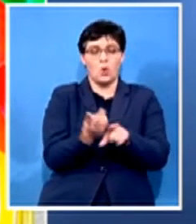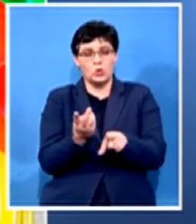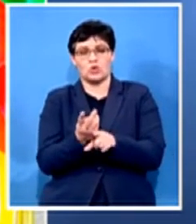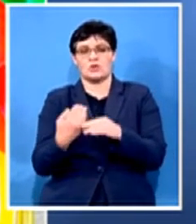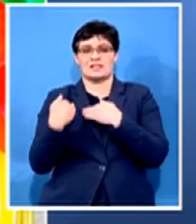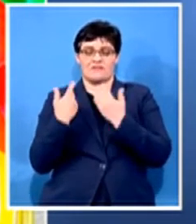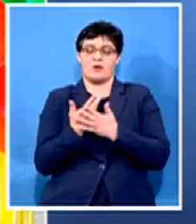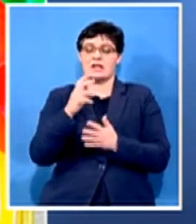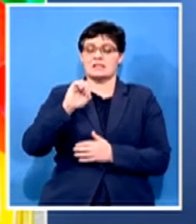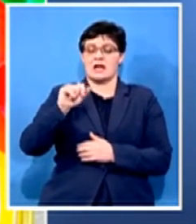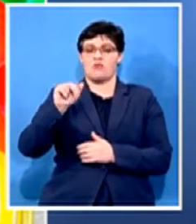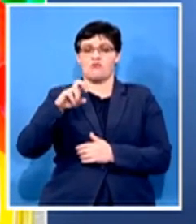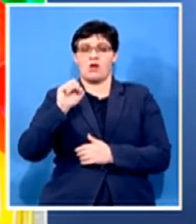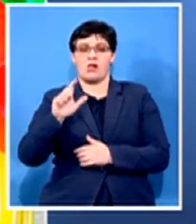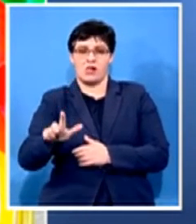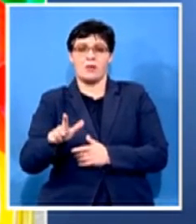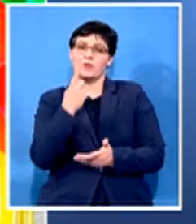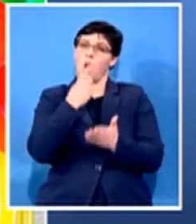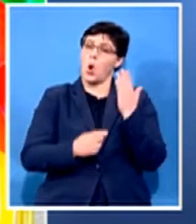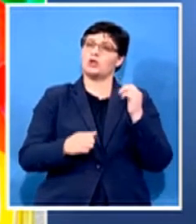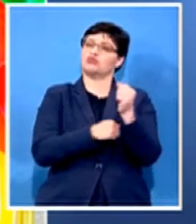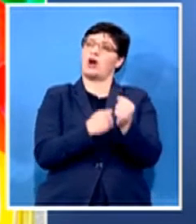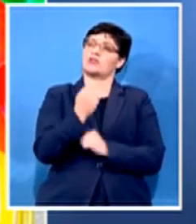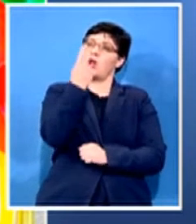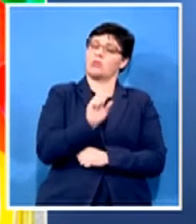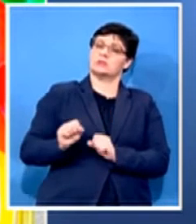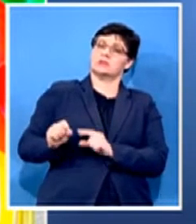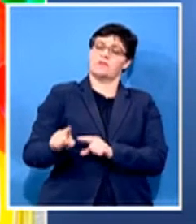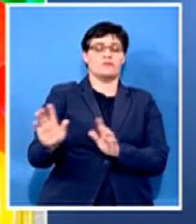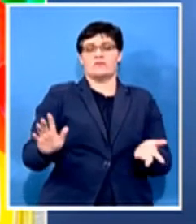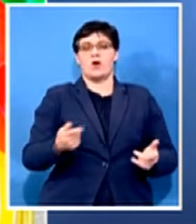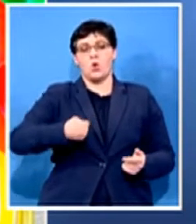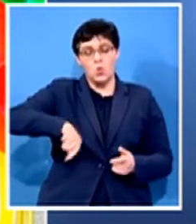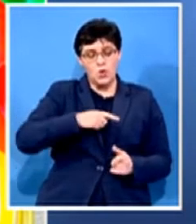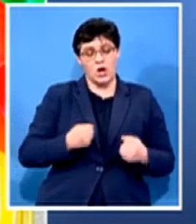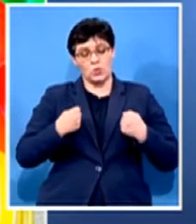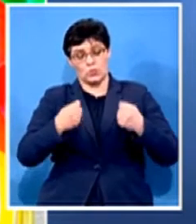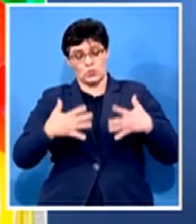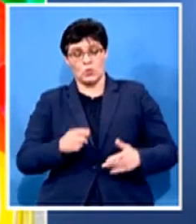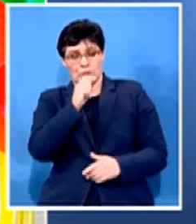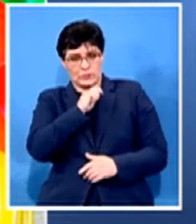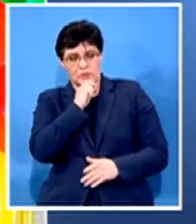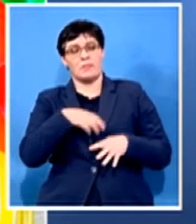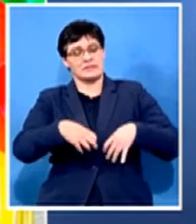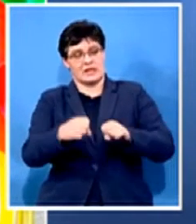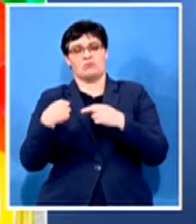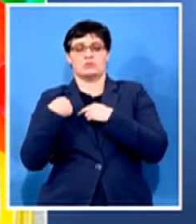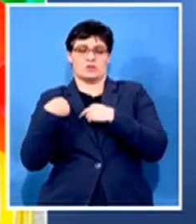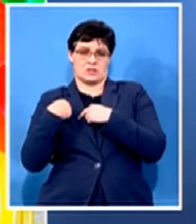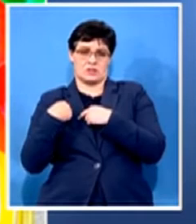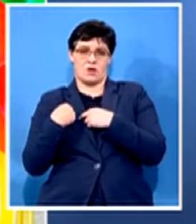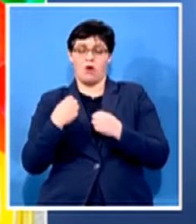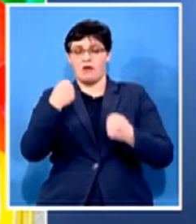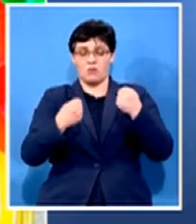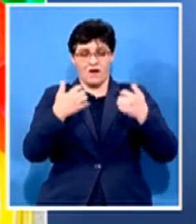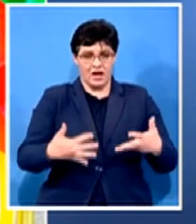road infrastructure alone. We as road users must take responsibility, both motorists and passengers, to make sure that